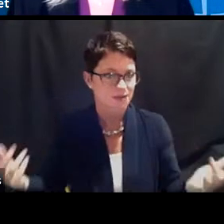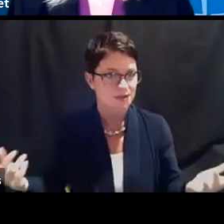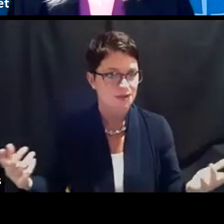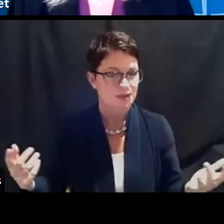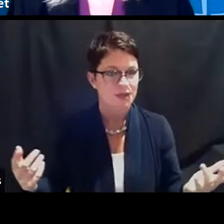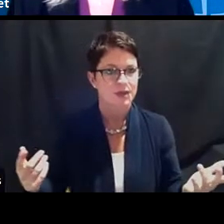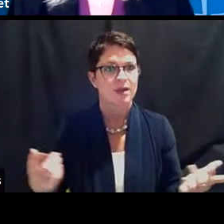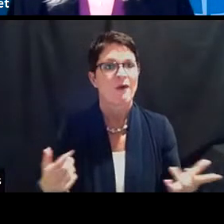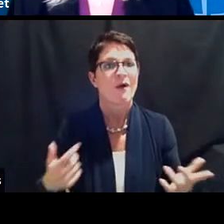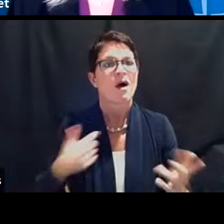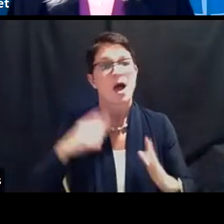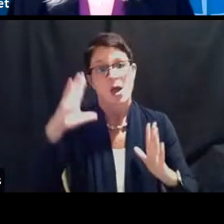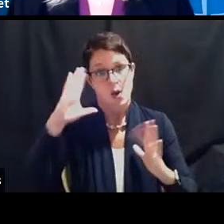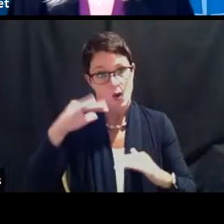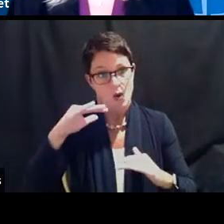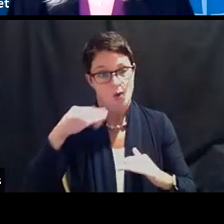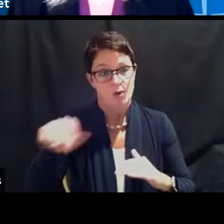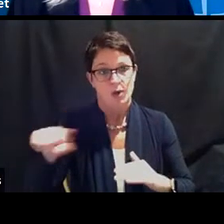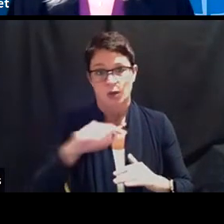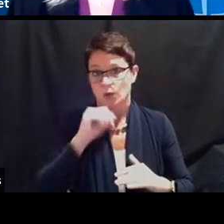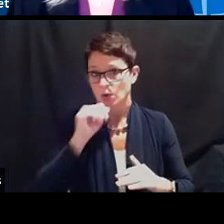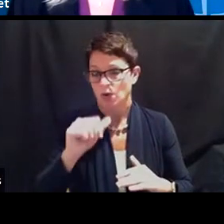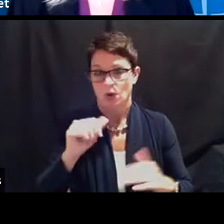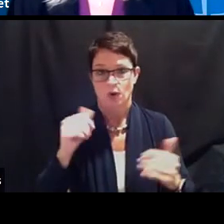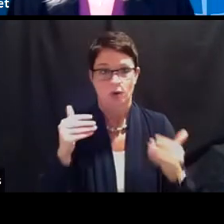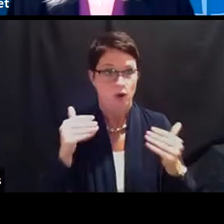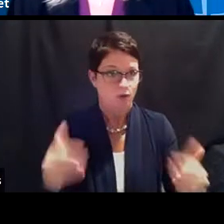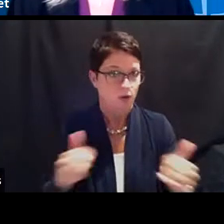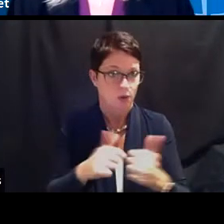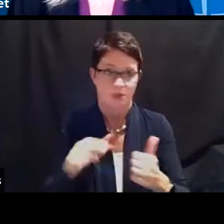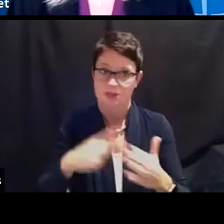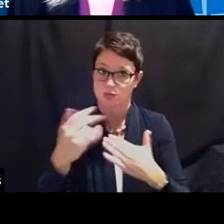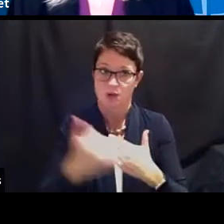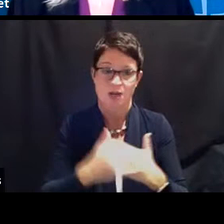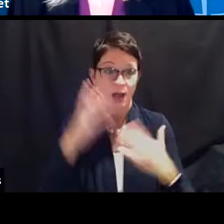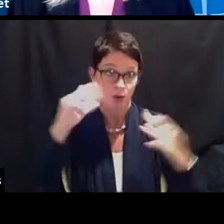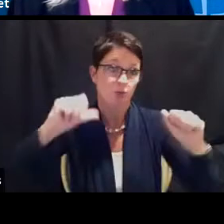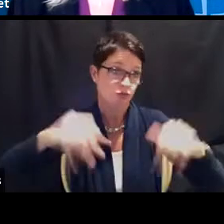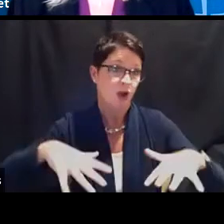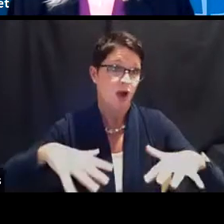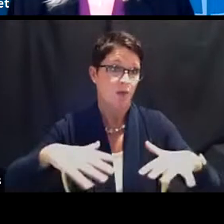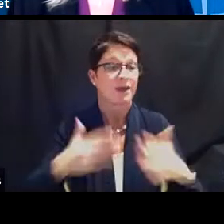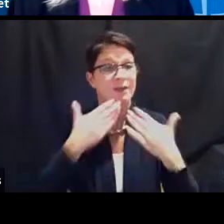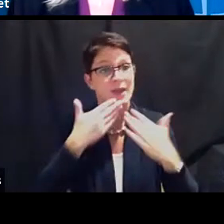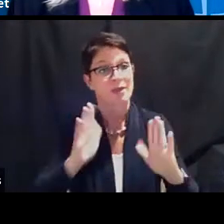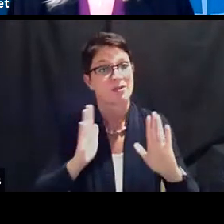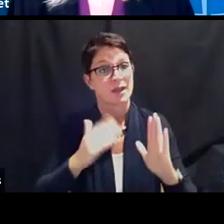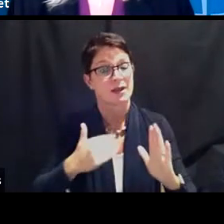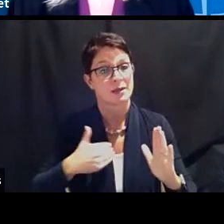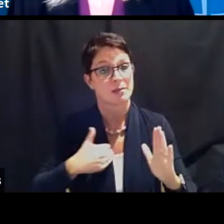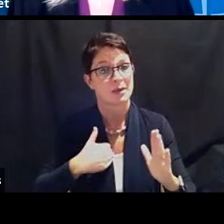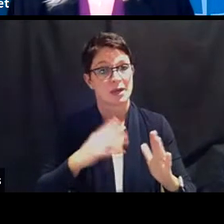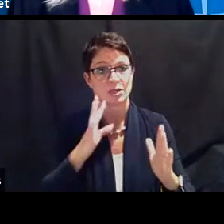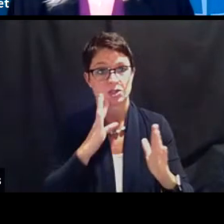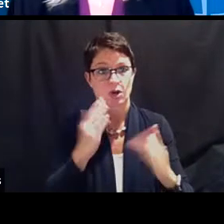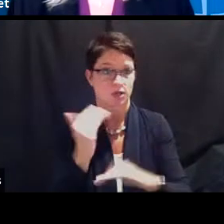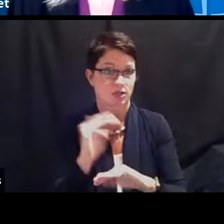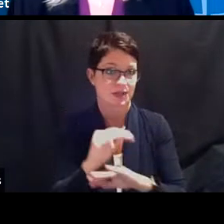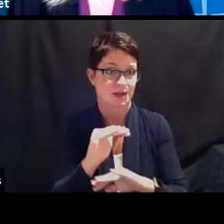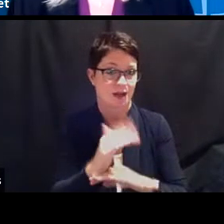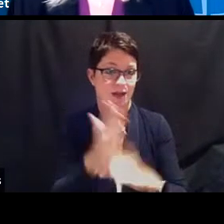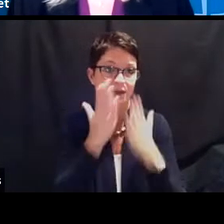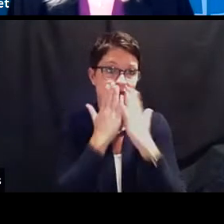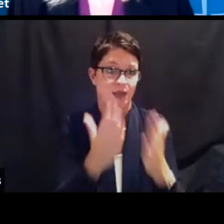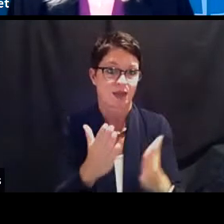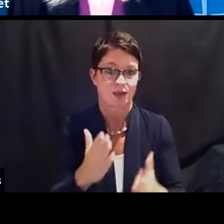So I hope that you guys don't go forward with this project, and thank you so much for letting me speak in this forum.